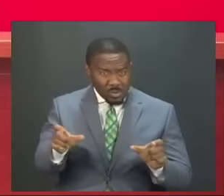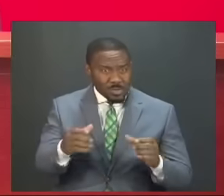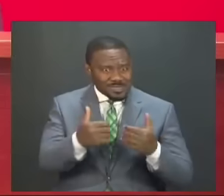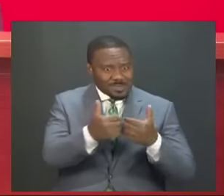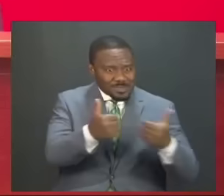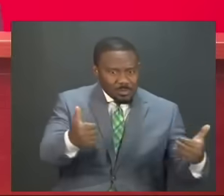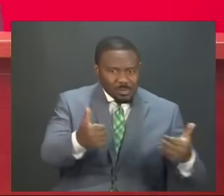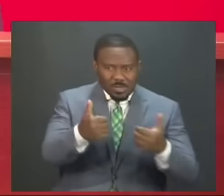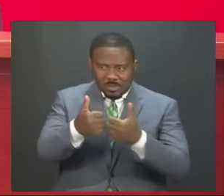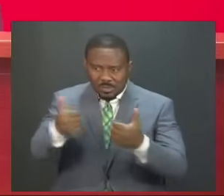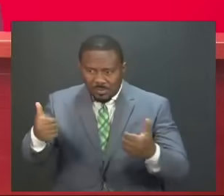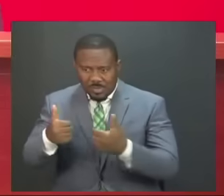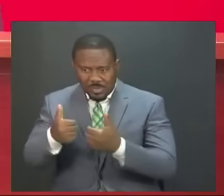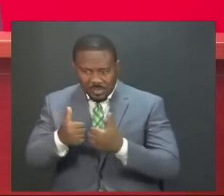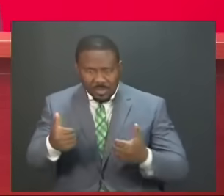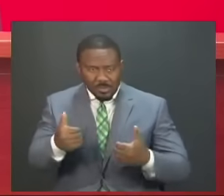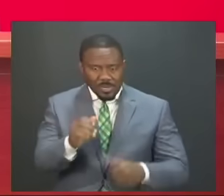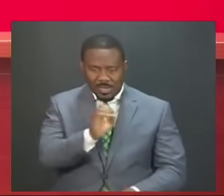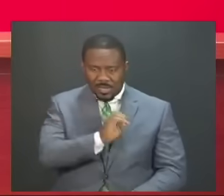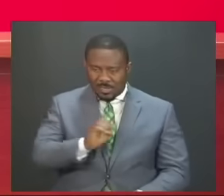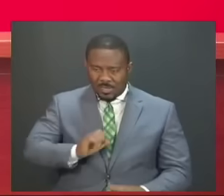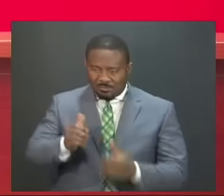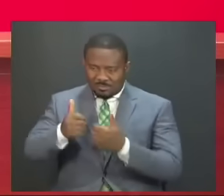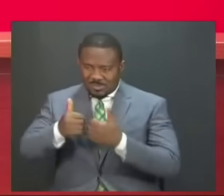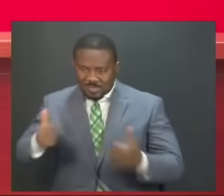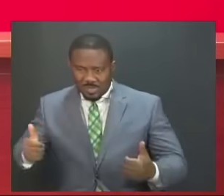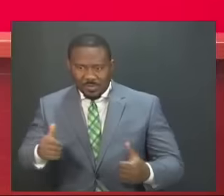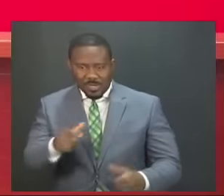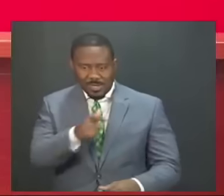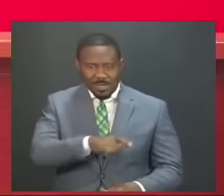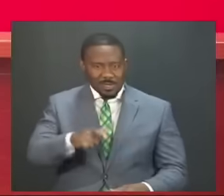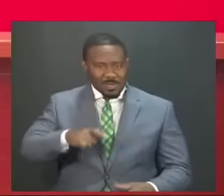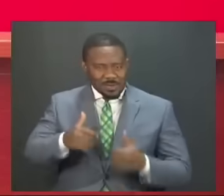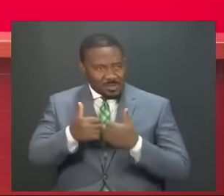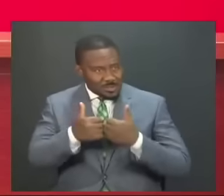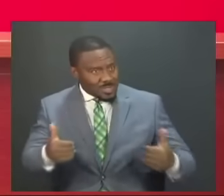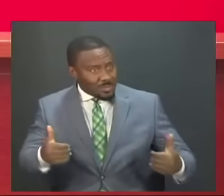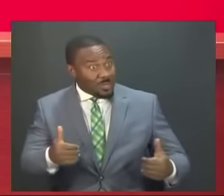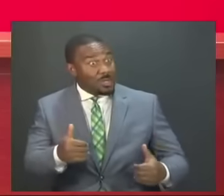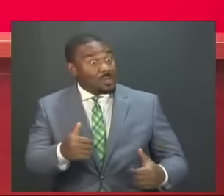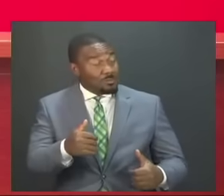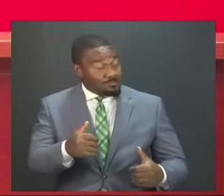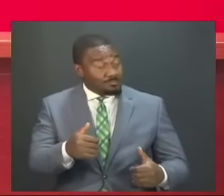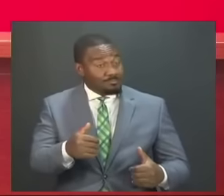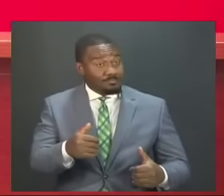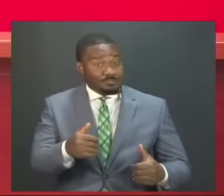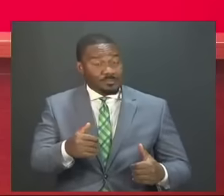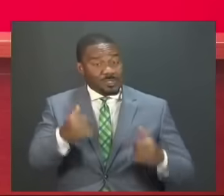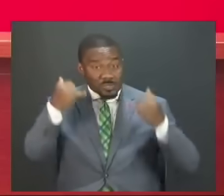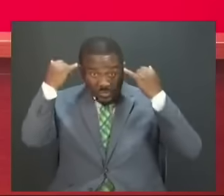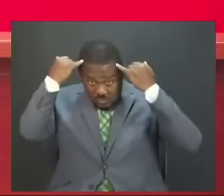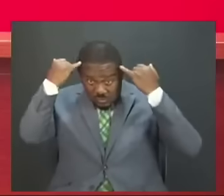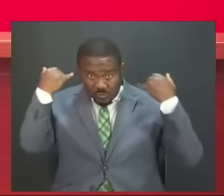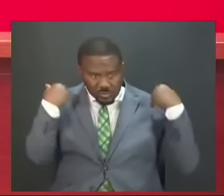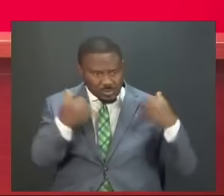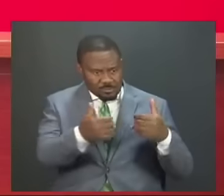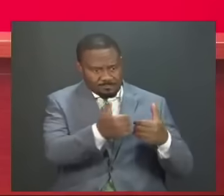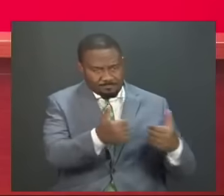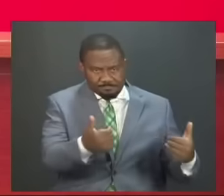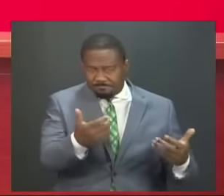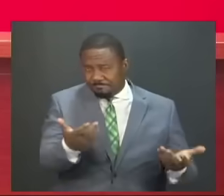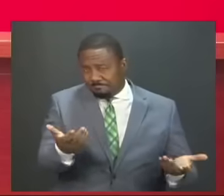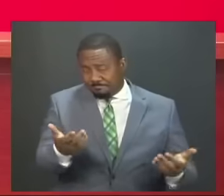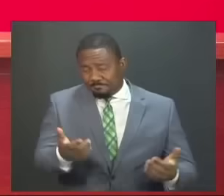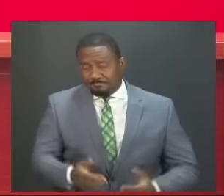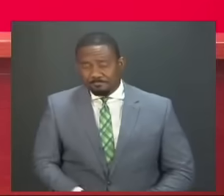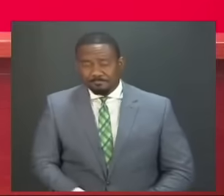the constitutional machinery for filling, for example, in this particular case, key offices of